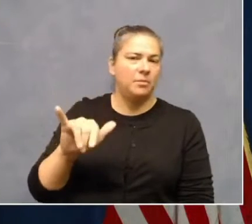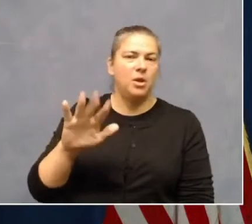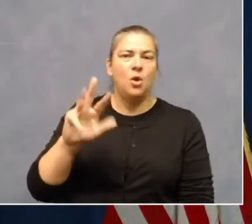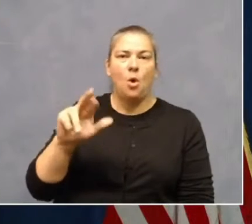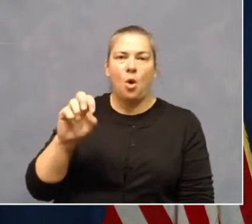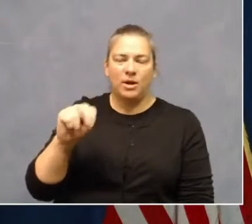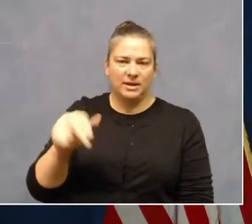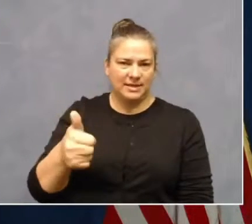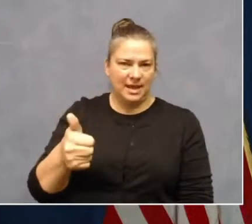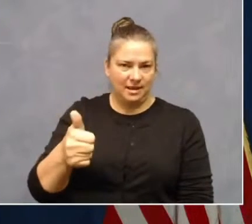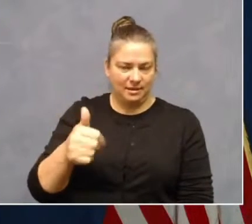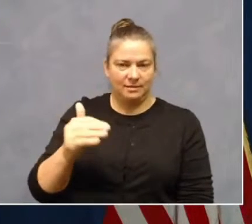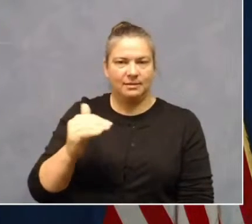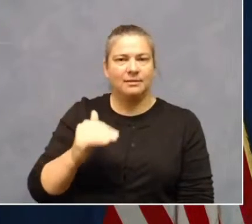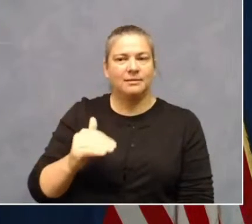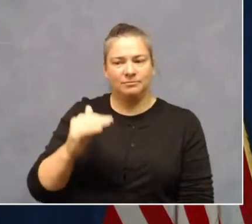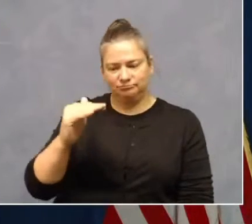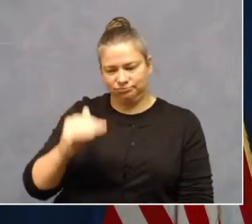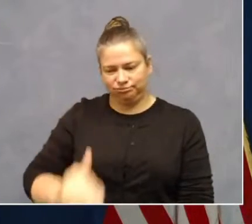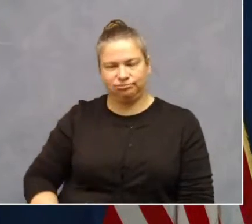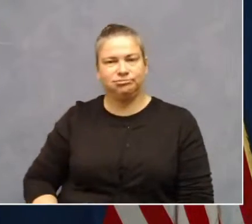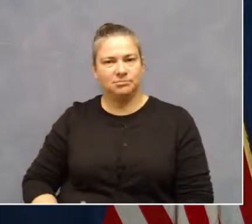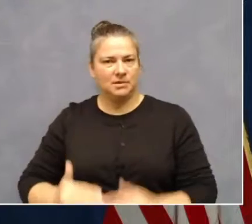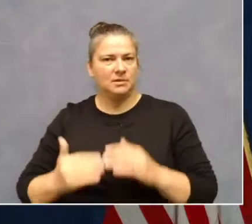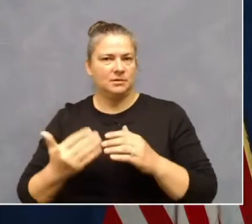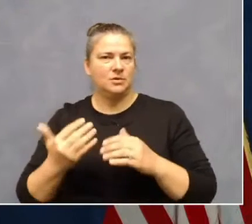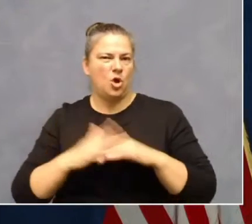10, and the rest are online.